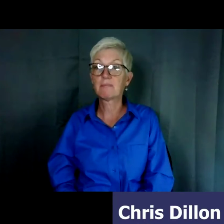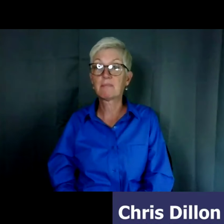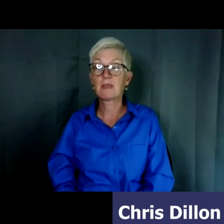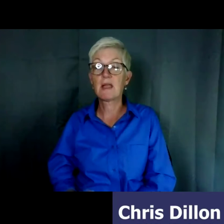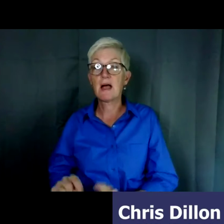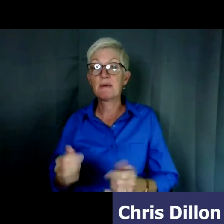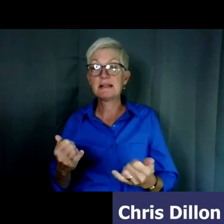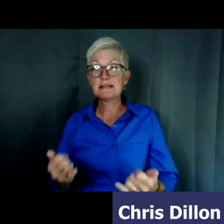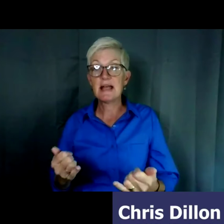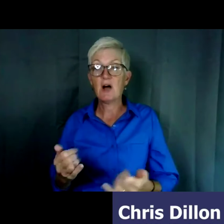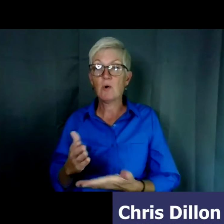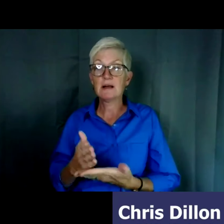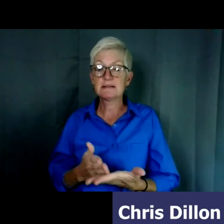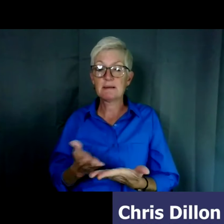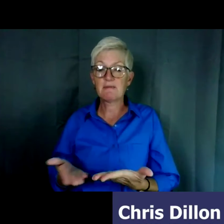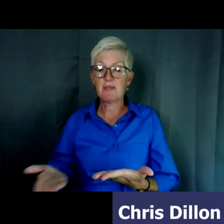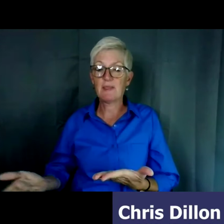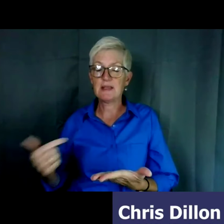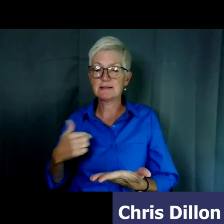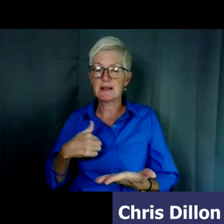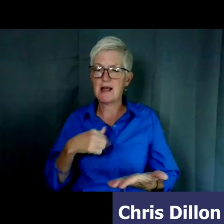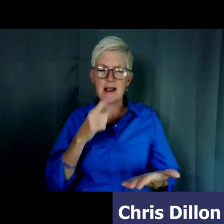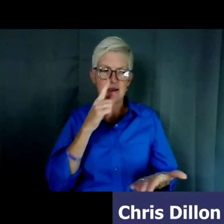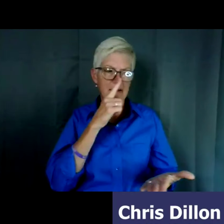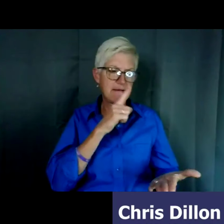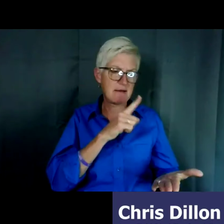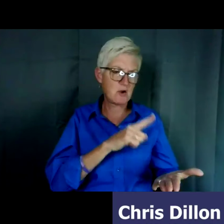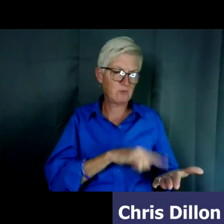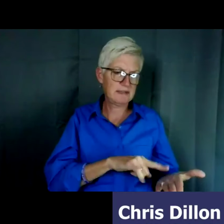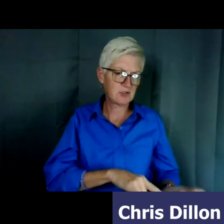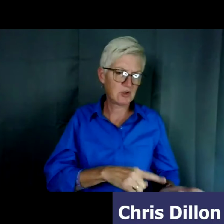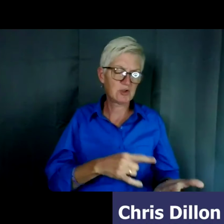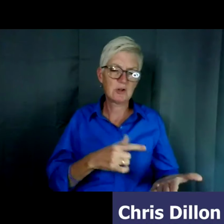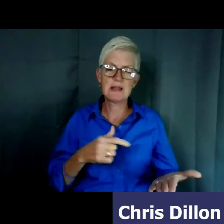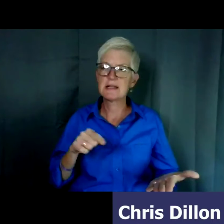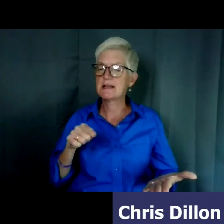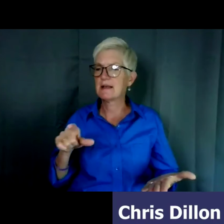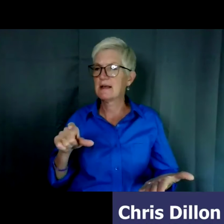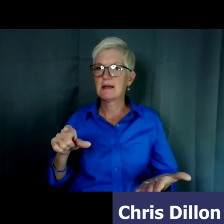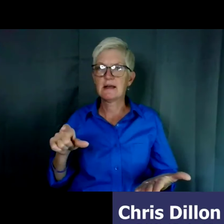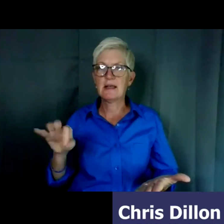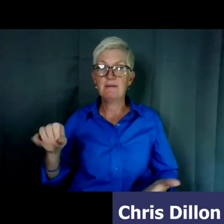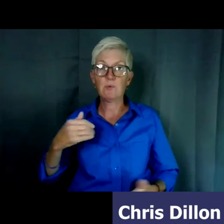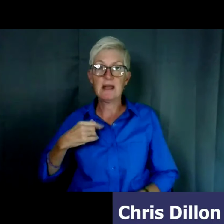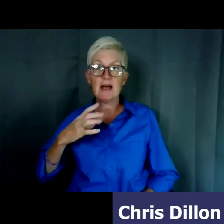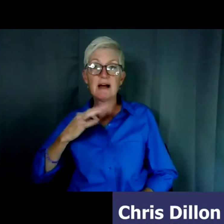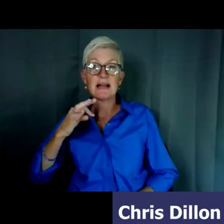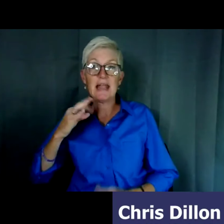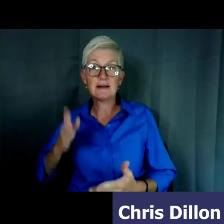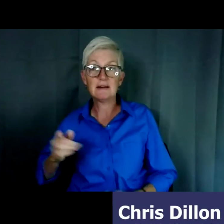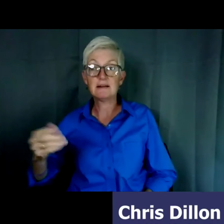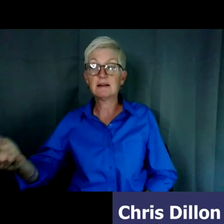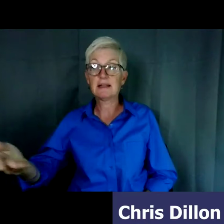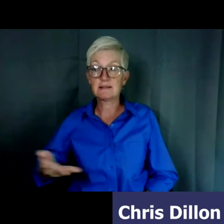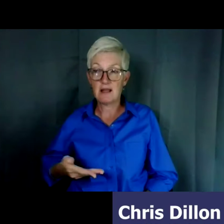now, some of the things that I went back and did some research on is that if we've got a candidate that gets hired,